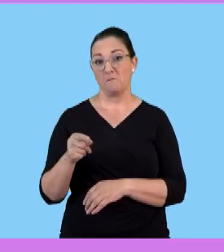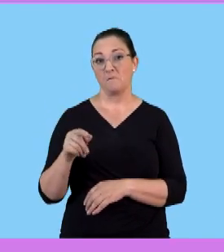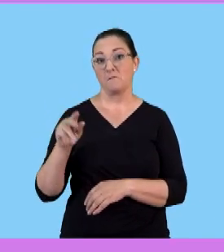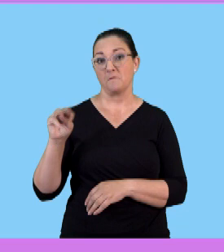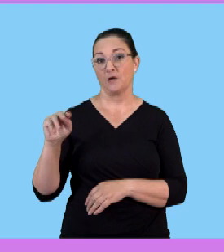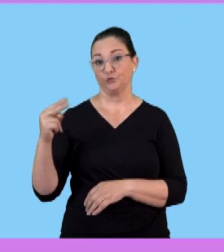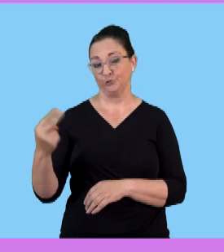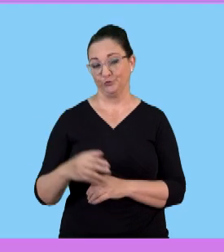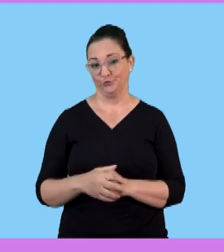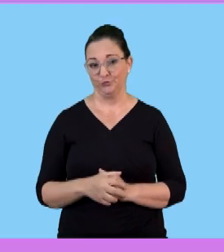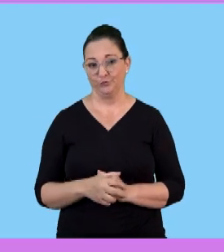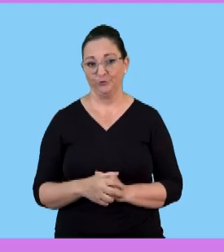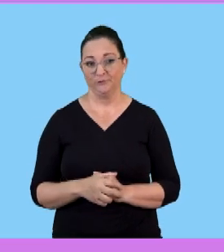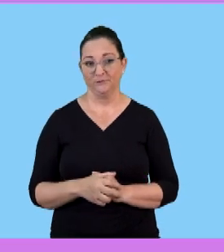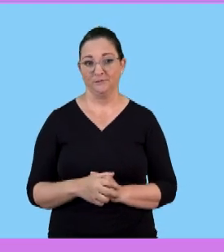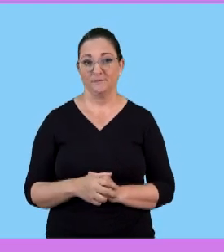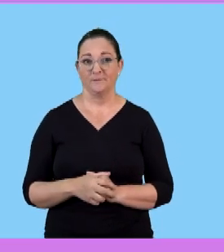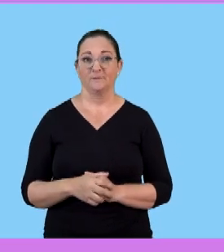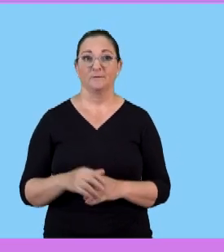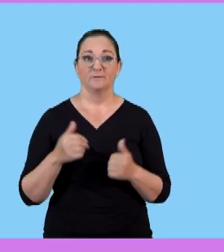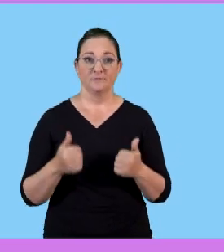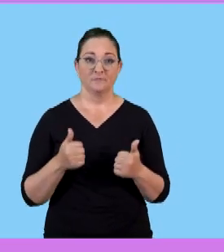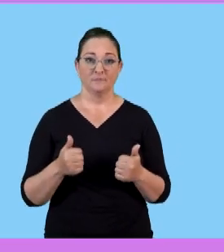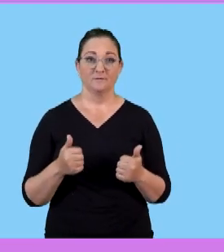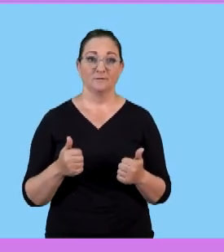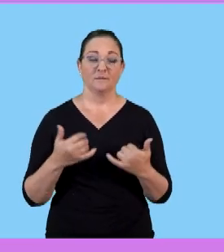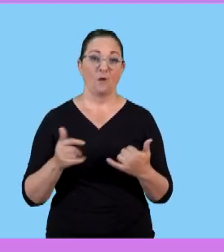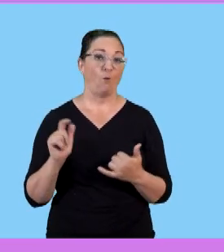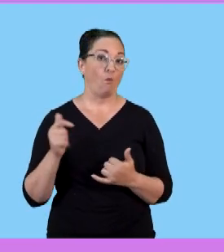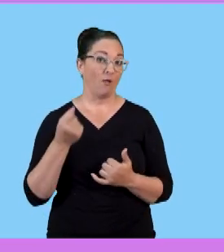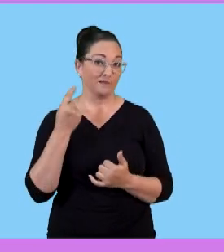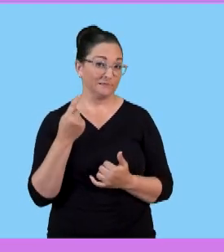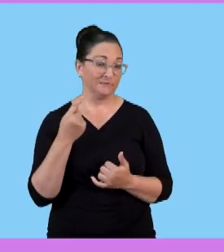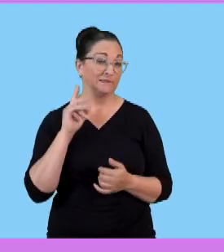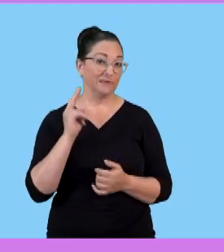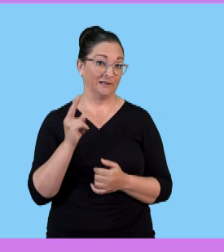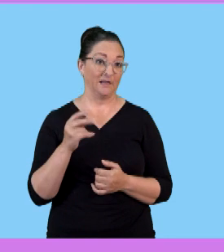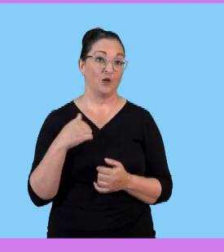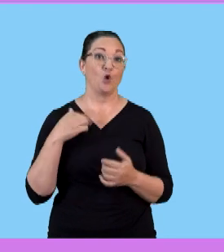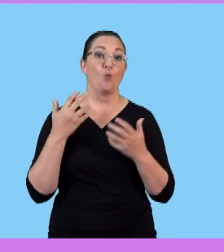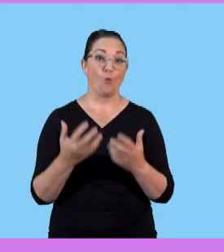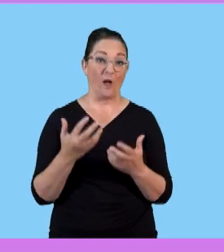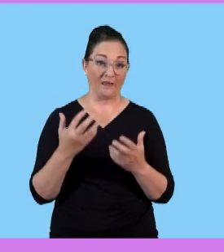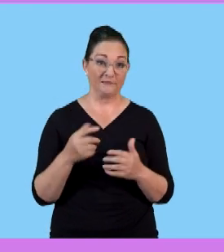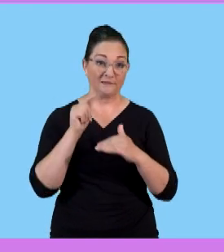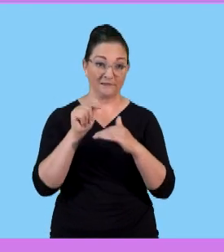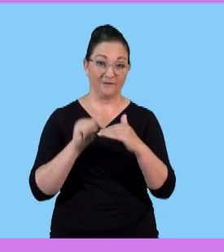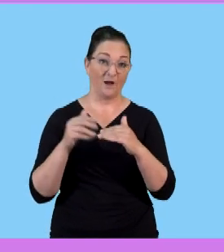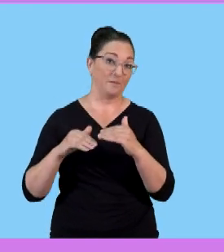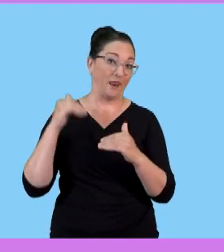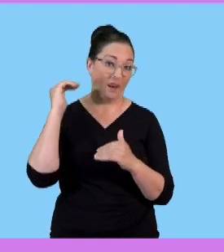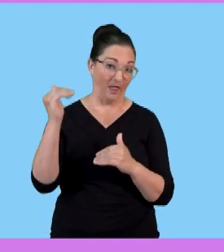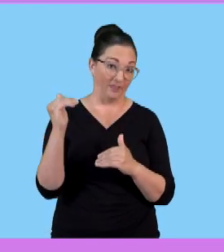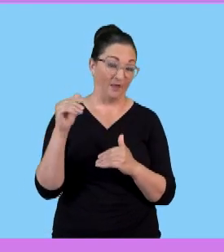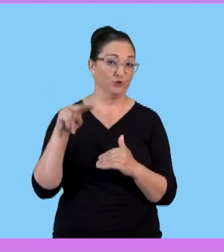square meter. Right? Guess that's straightforward to all of us. Okay, so I took the weight, I divided it by